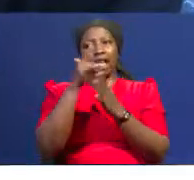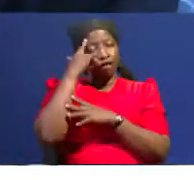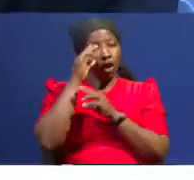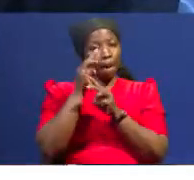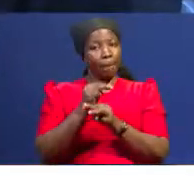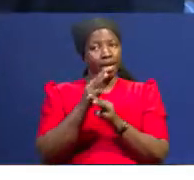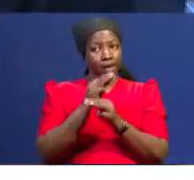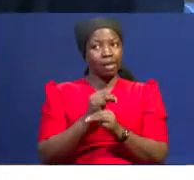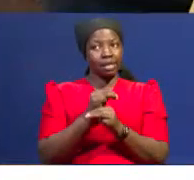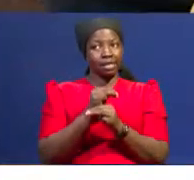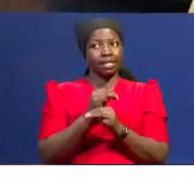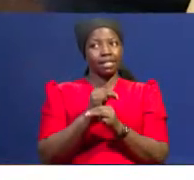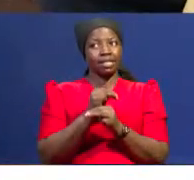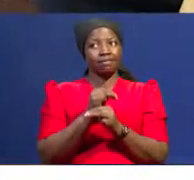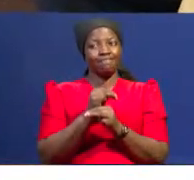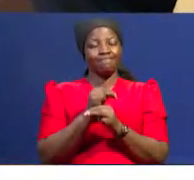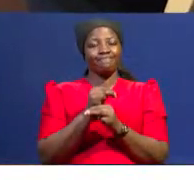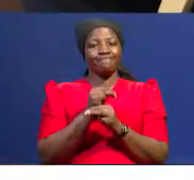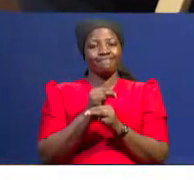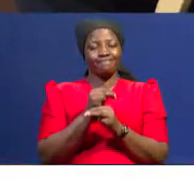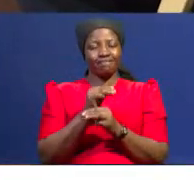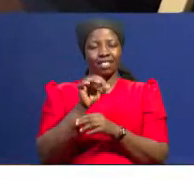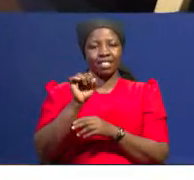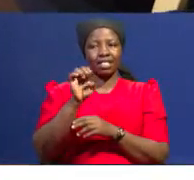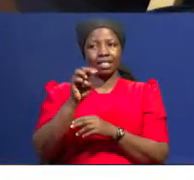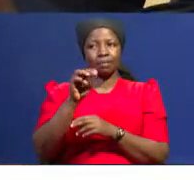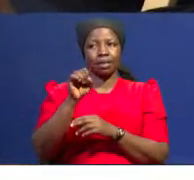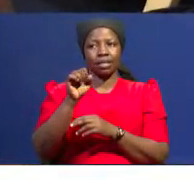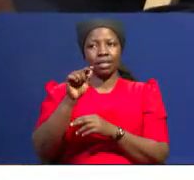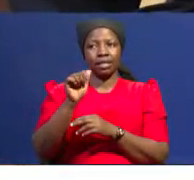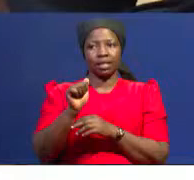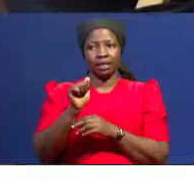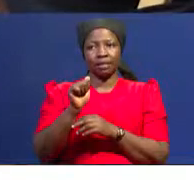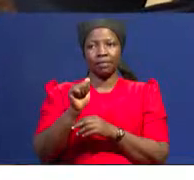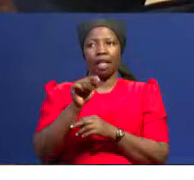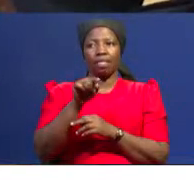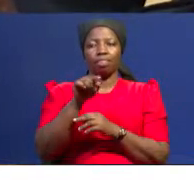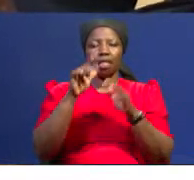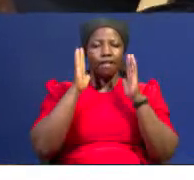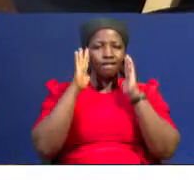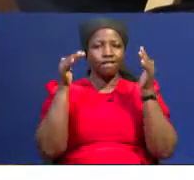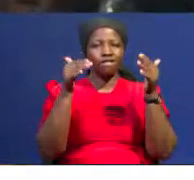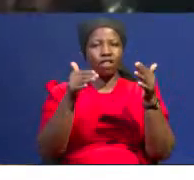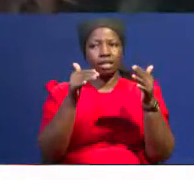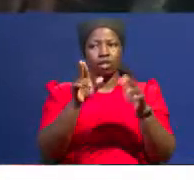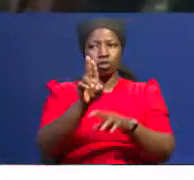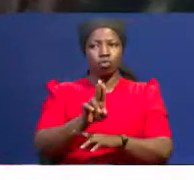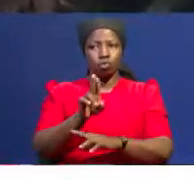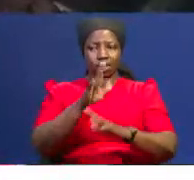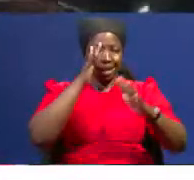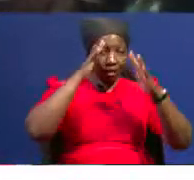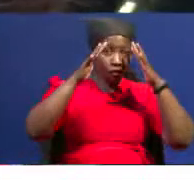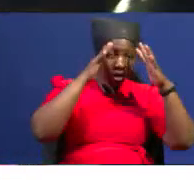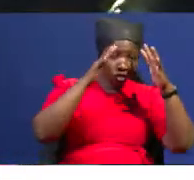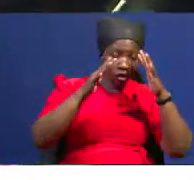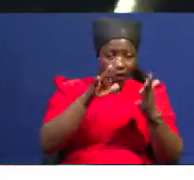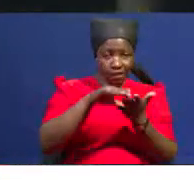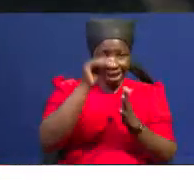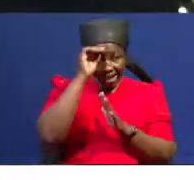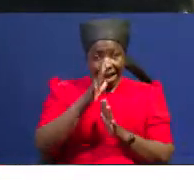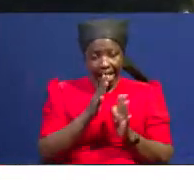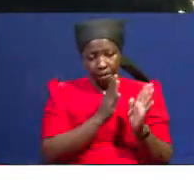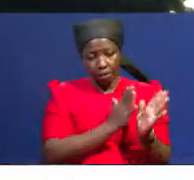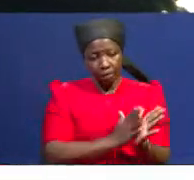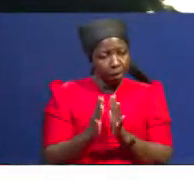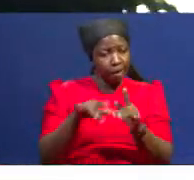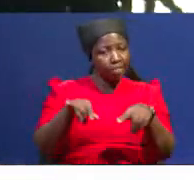in Africa, SEMASTEA, is keen on tapping the creativity and innovativeness of learners to prepare them to handle any